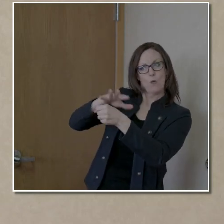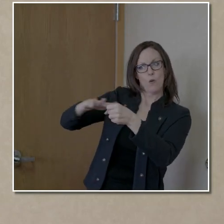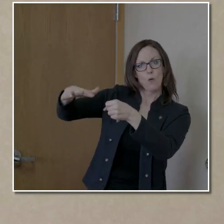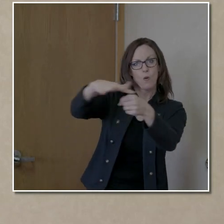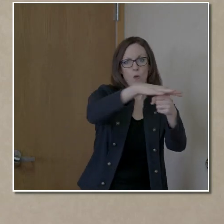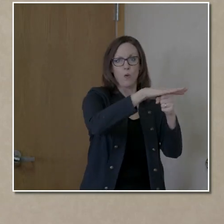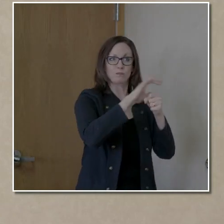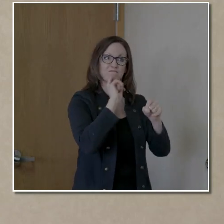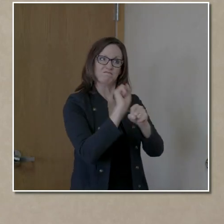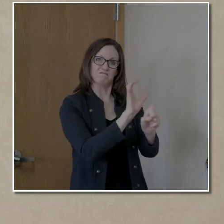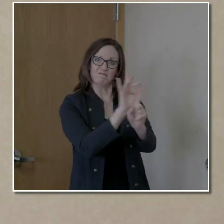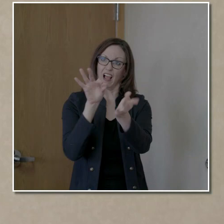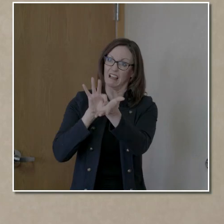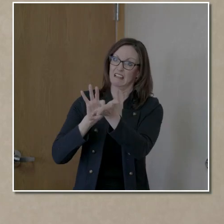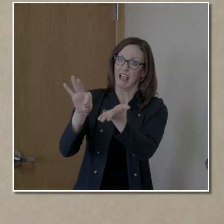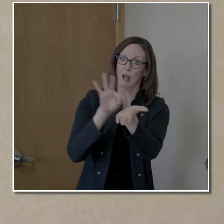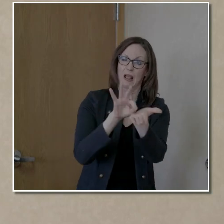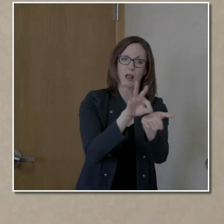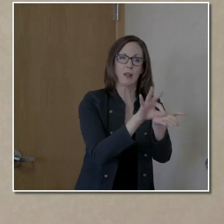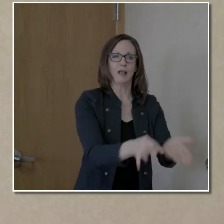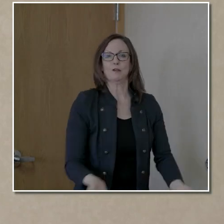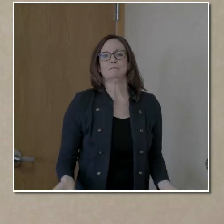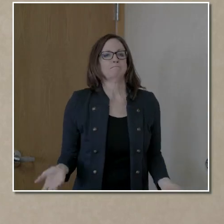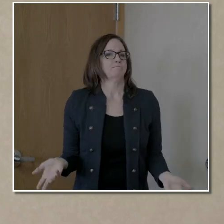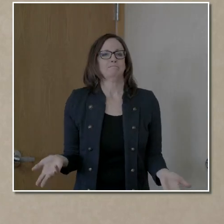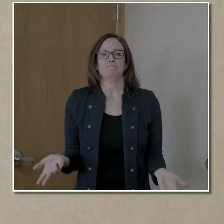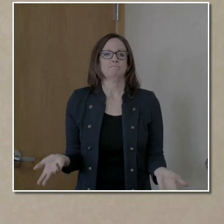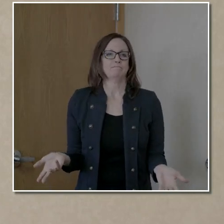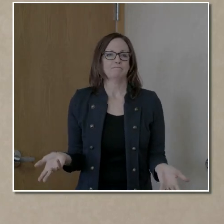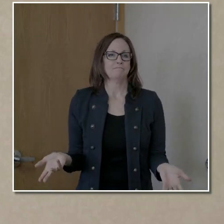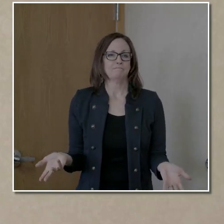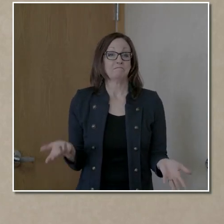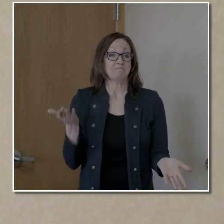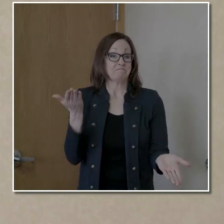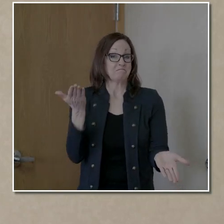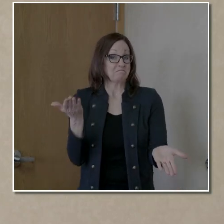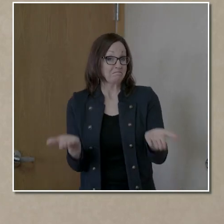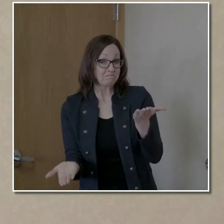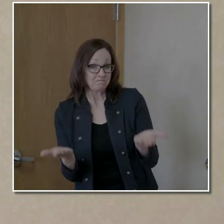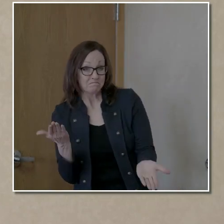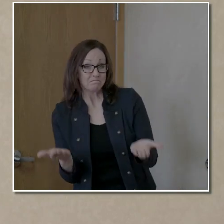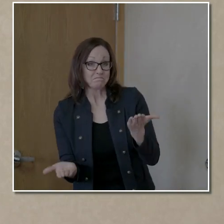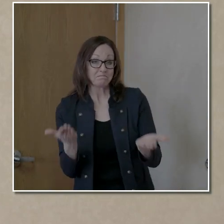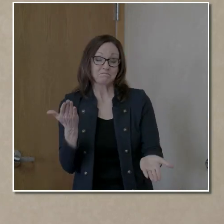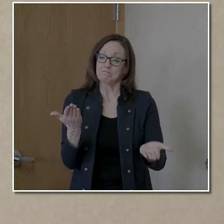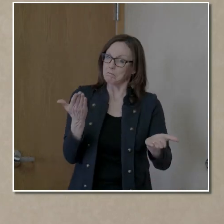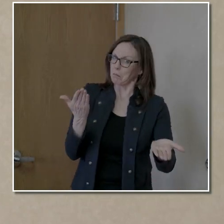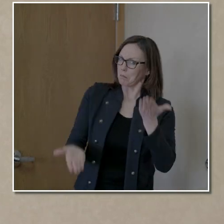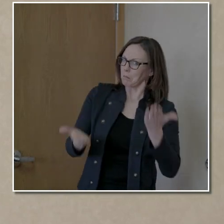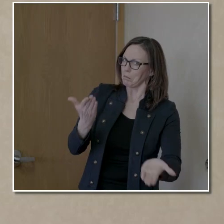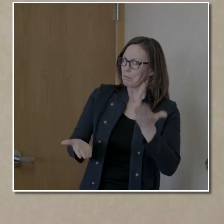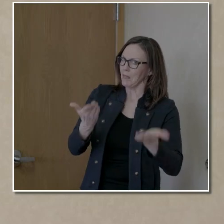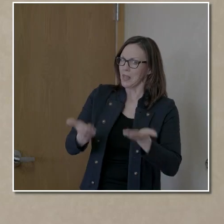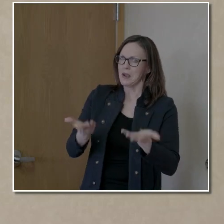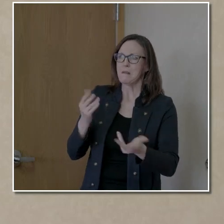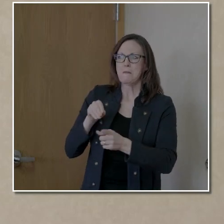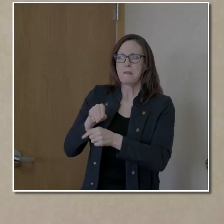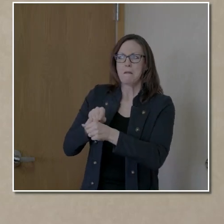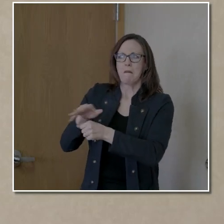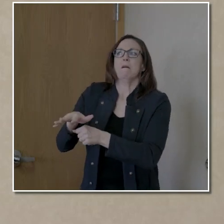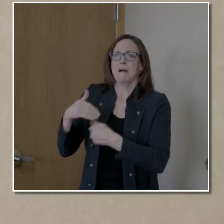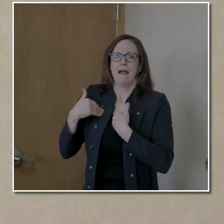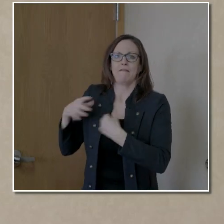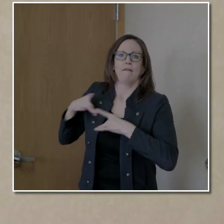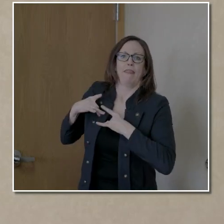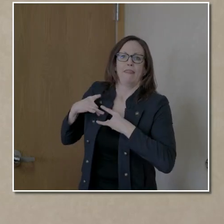of voting that is why they now have COVID. Because we don't have a comparison group, in order to make that